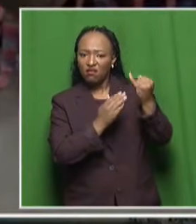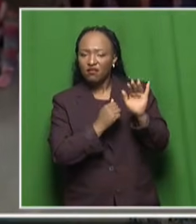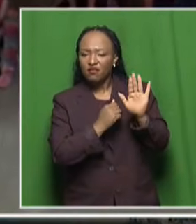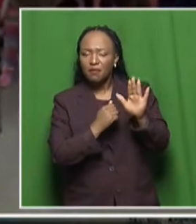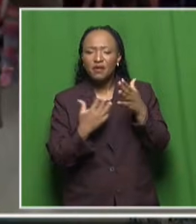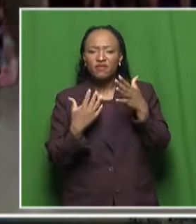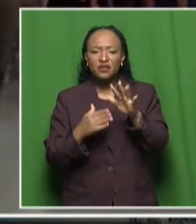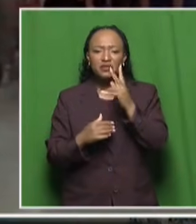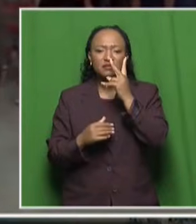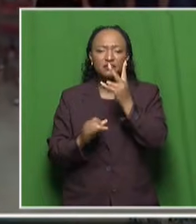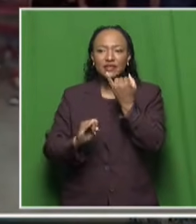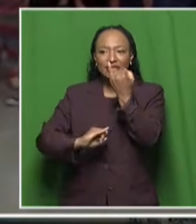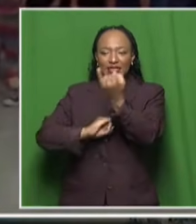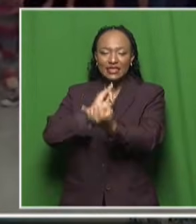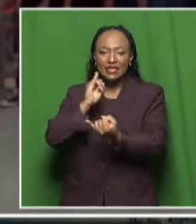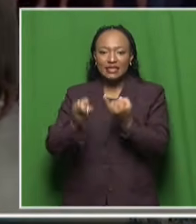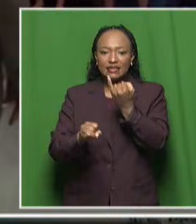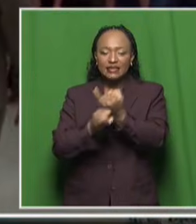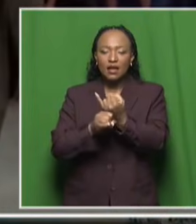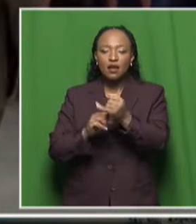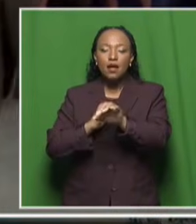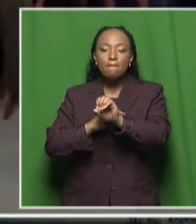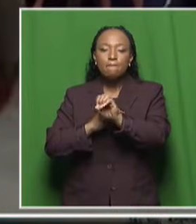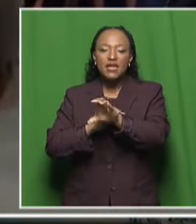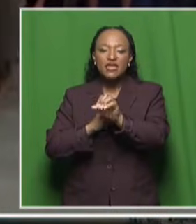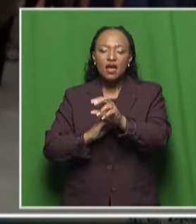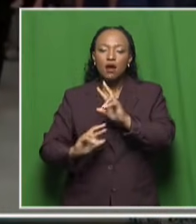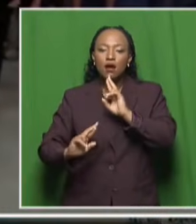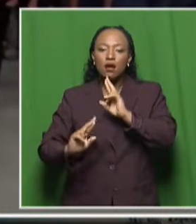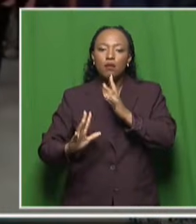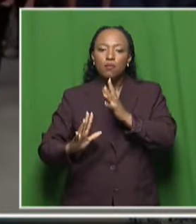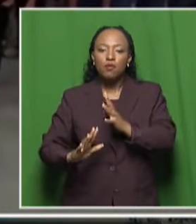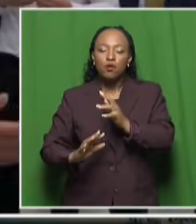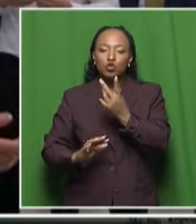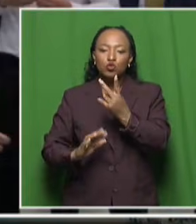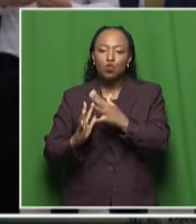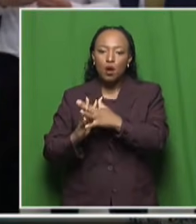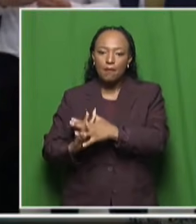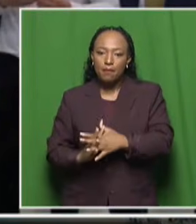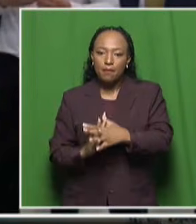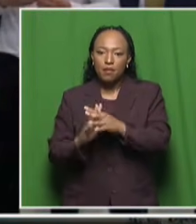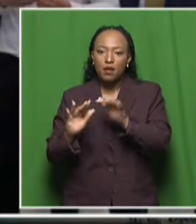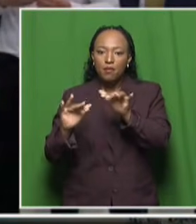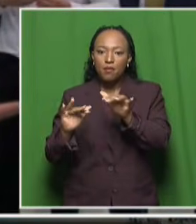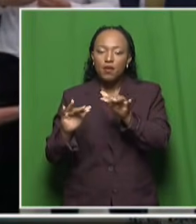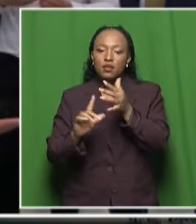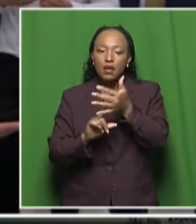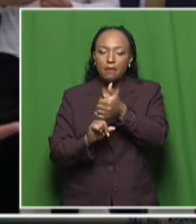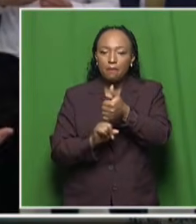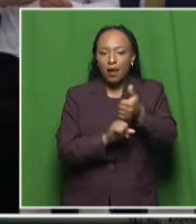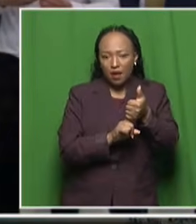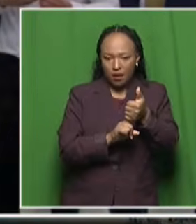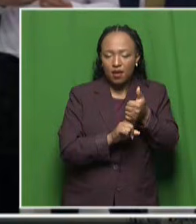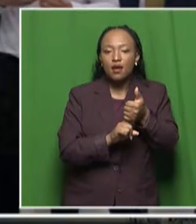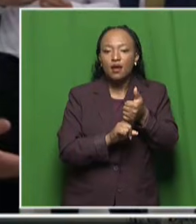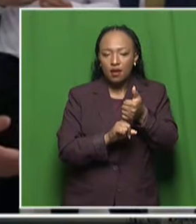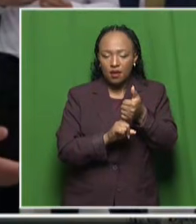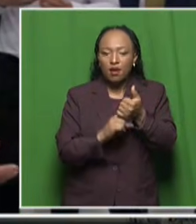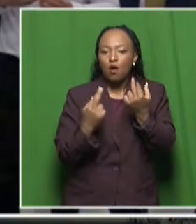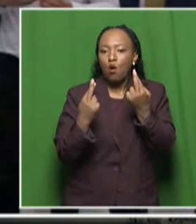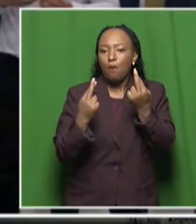reports in the international media, Sakina, saying that 2 American nationals were detained. I hope these